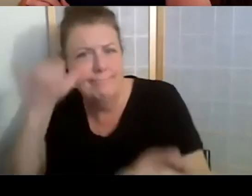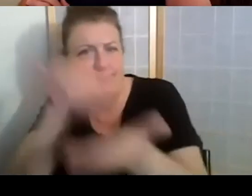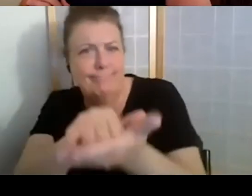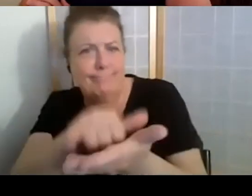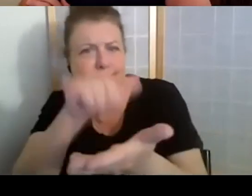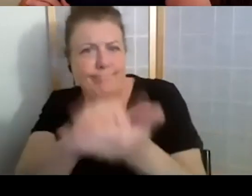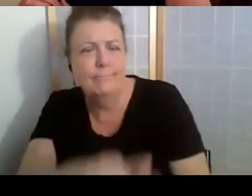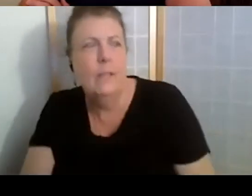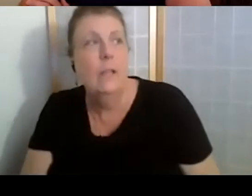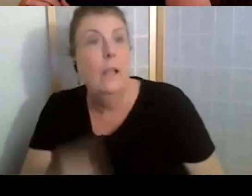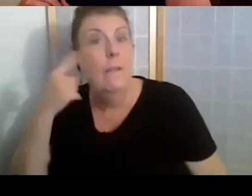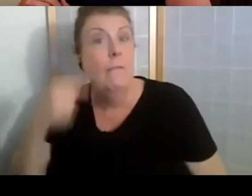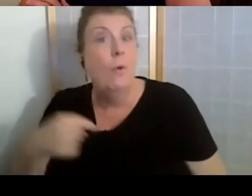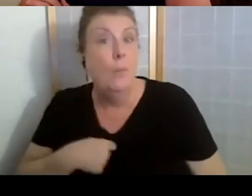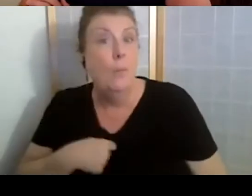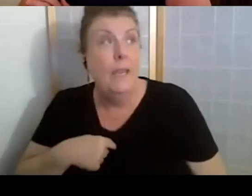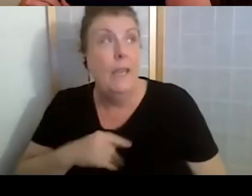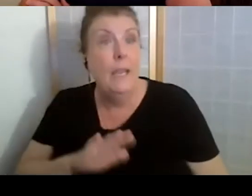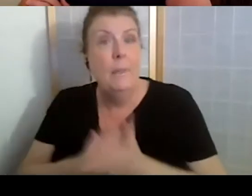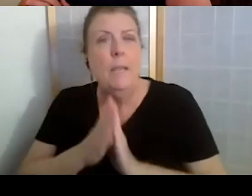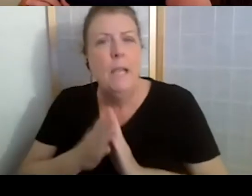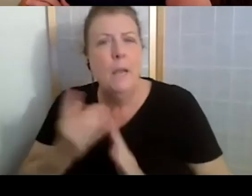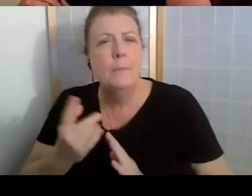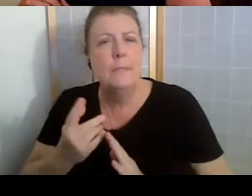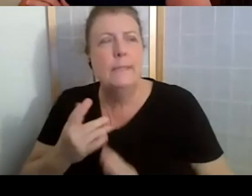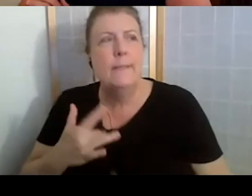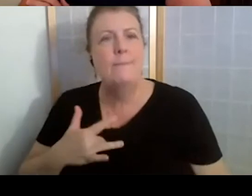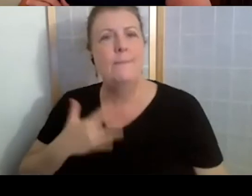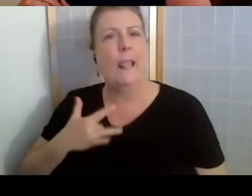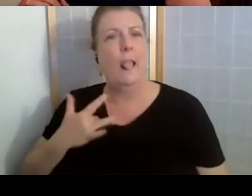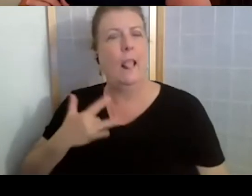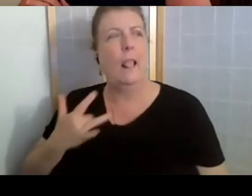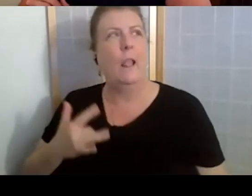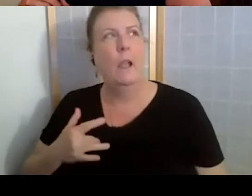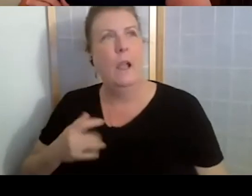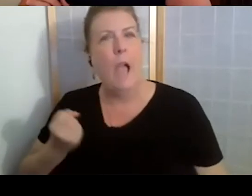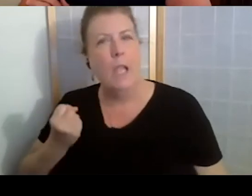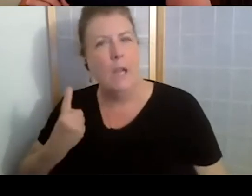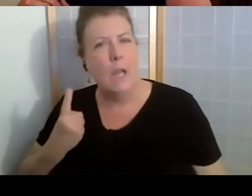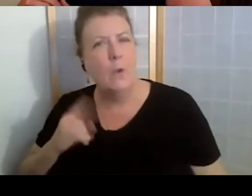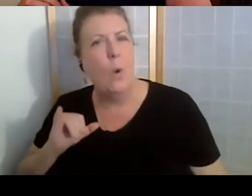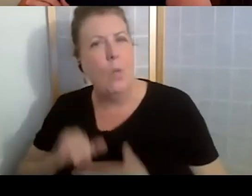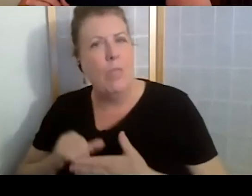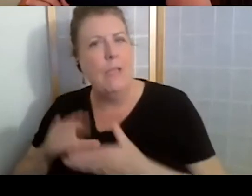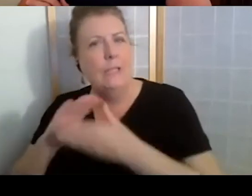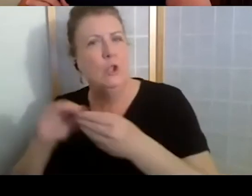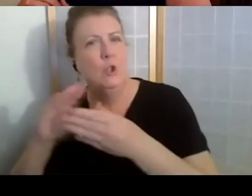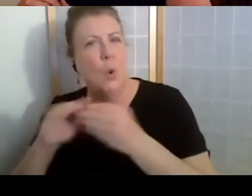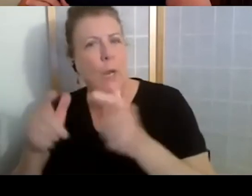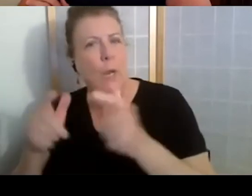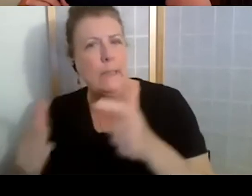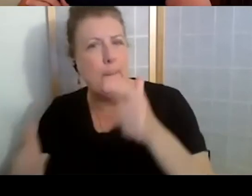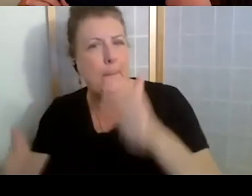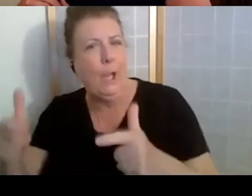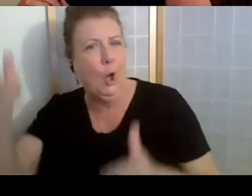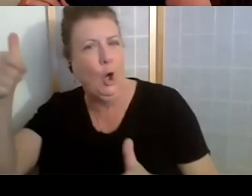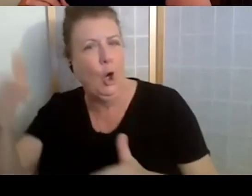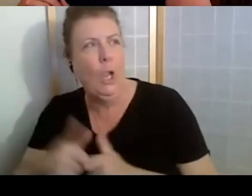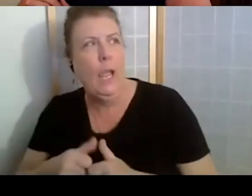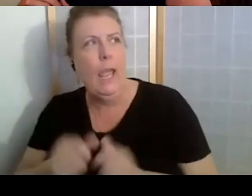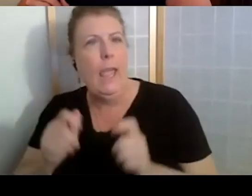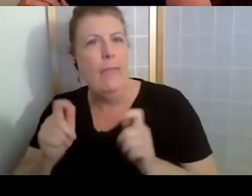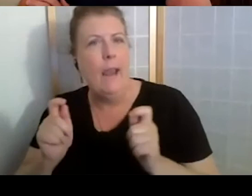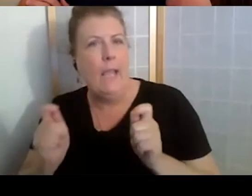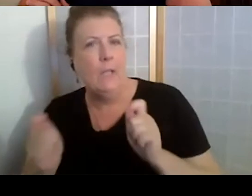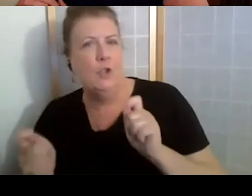me, becomes a matter of feel, like, okay, I can understand how it's bigger, and then I can understand how I can shape it so that it'll have